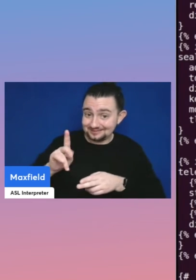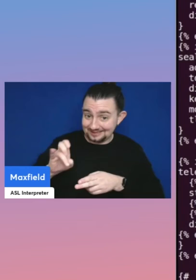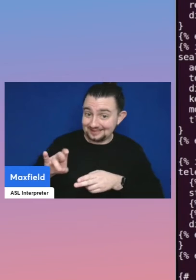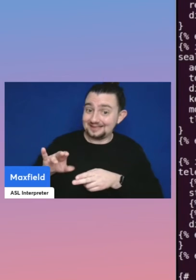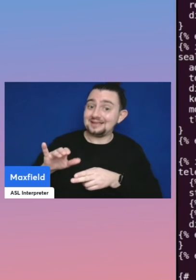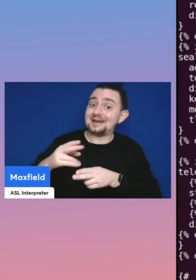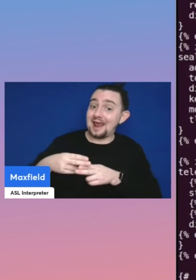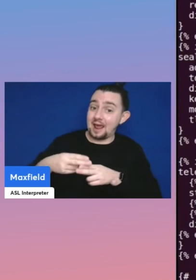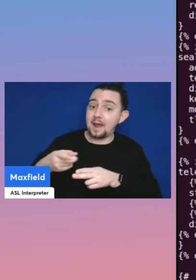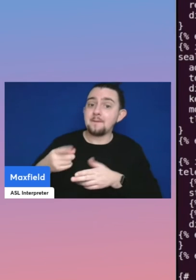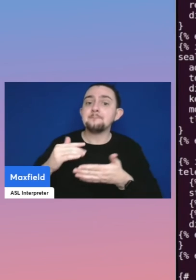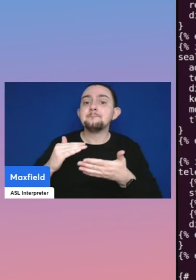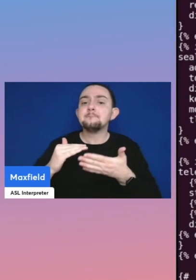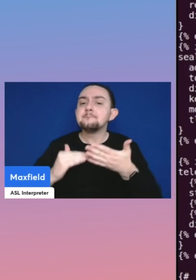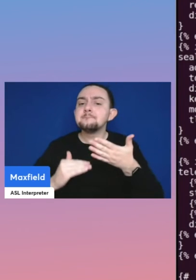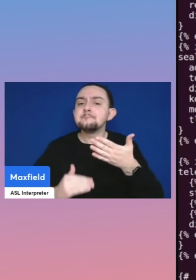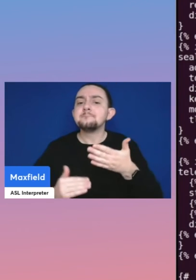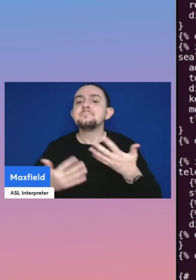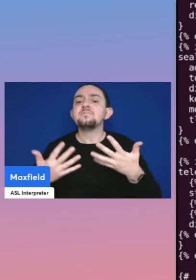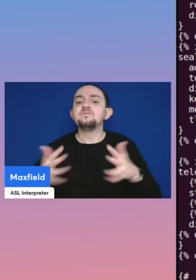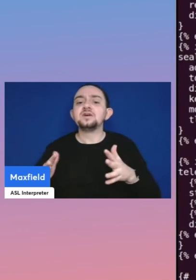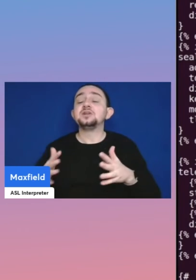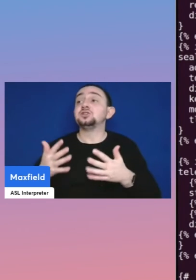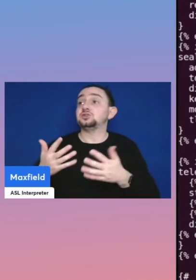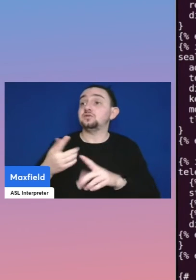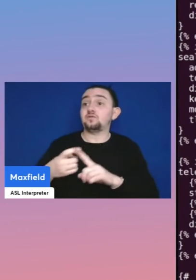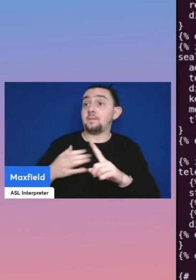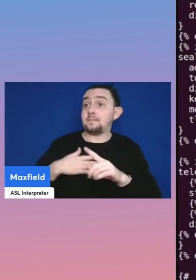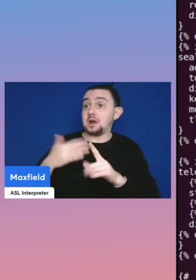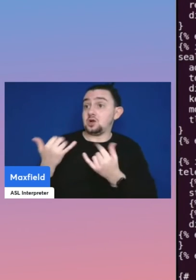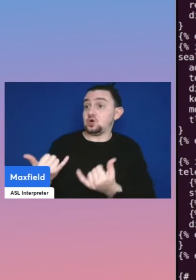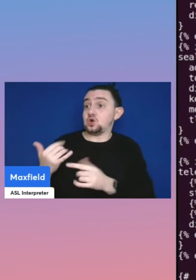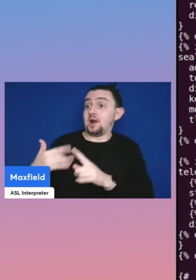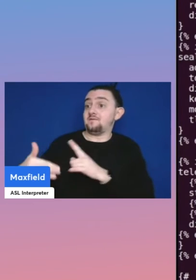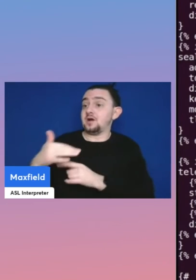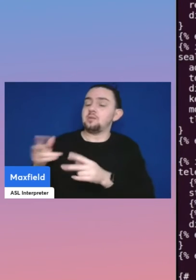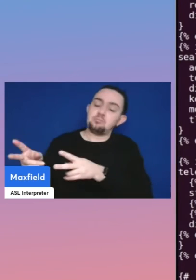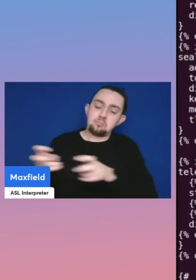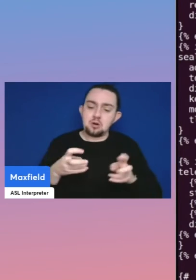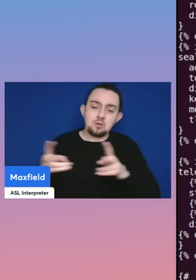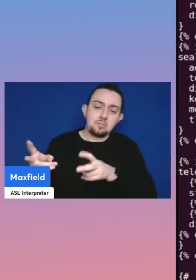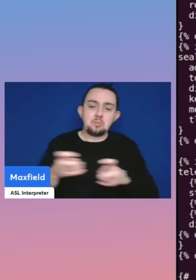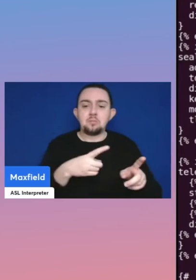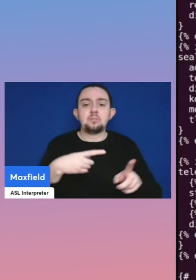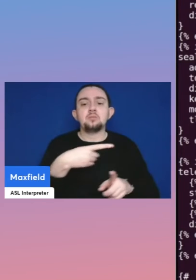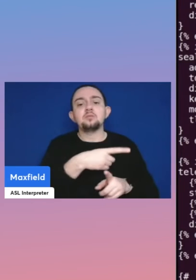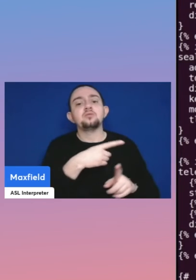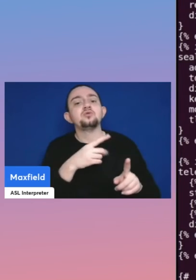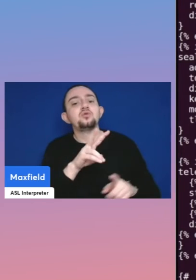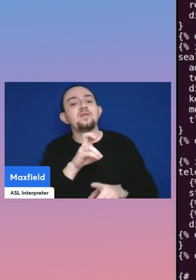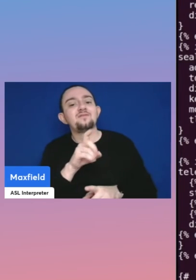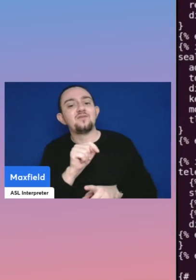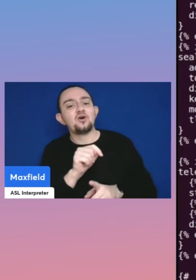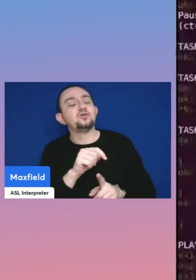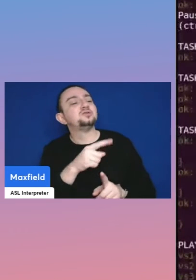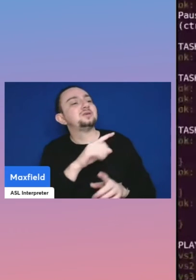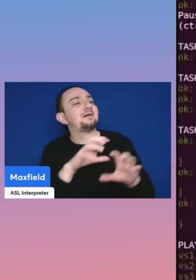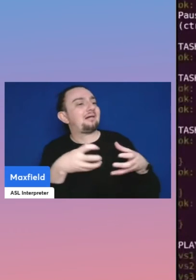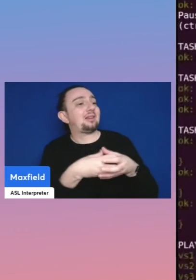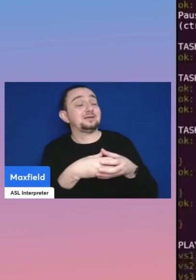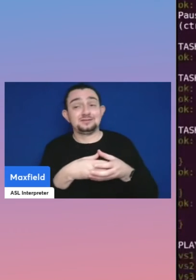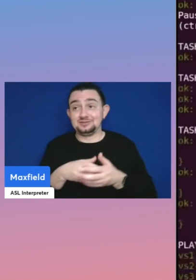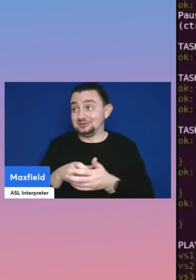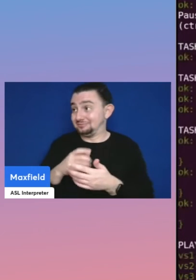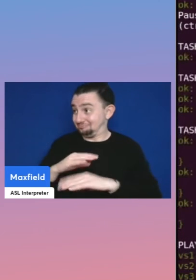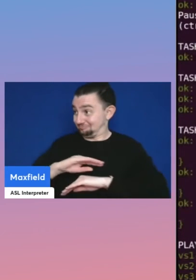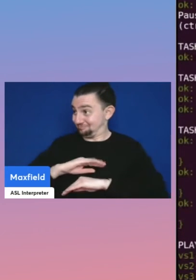being passed on to the Vault cluster. Does this answer your question, Andrei? Yes, it does. Let's now check